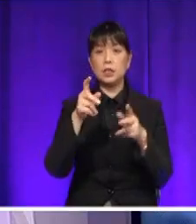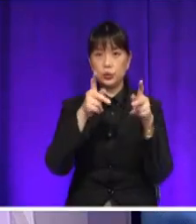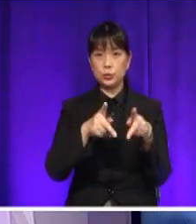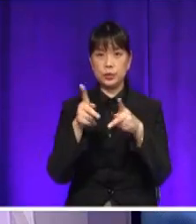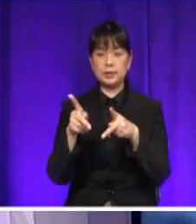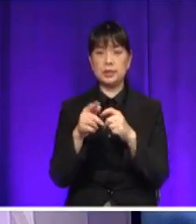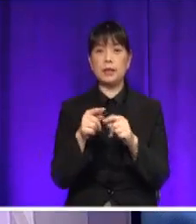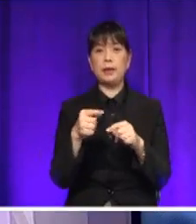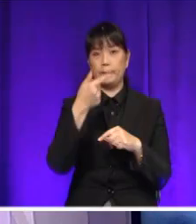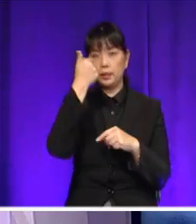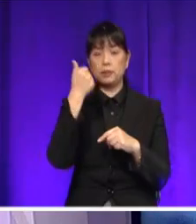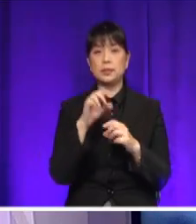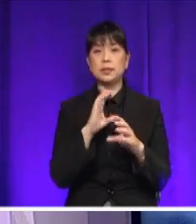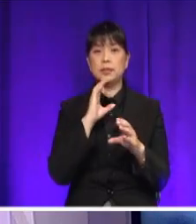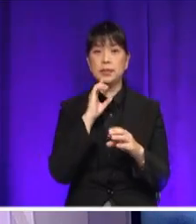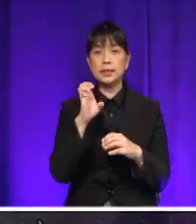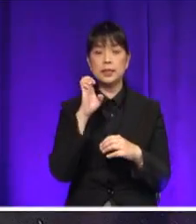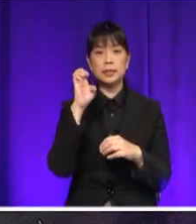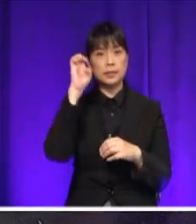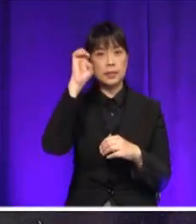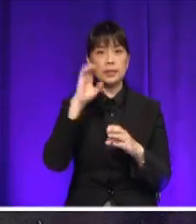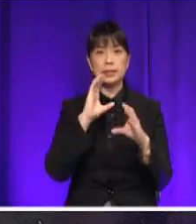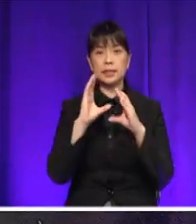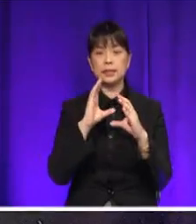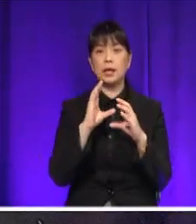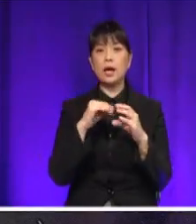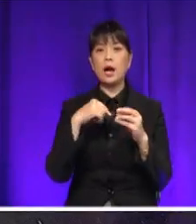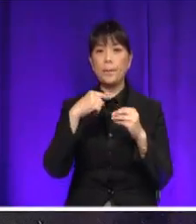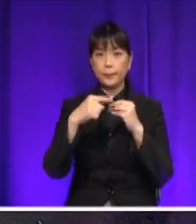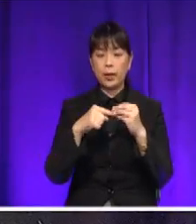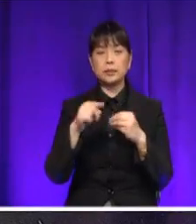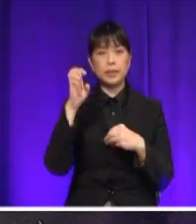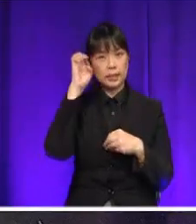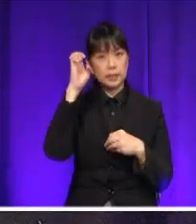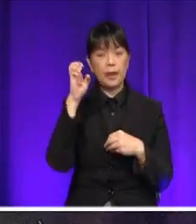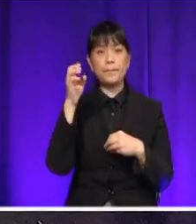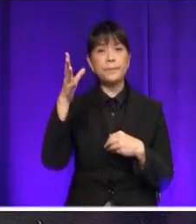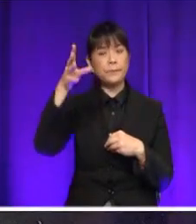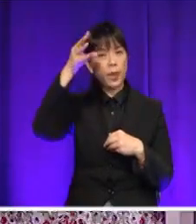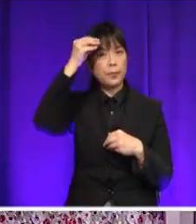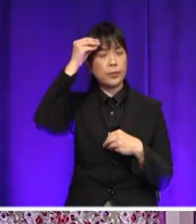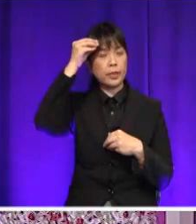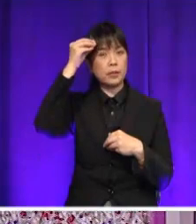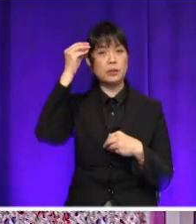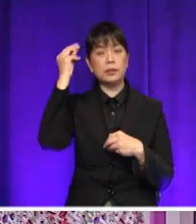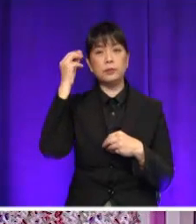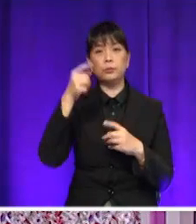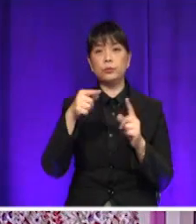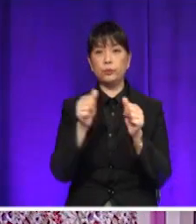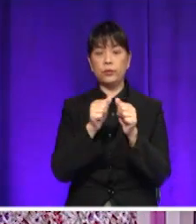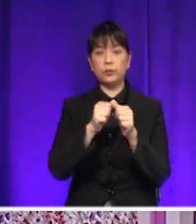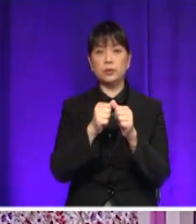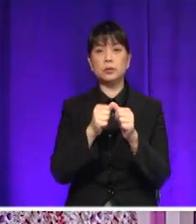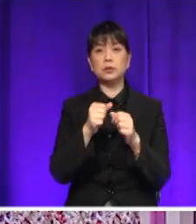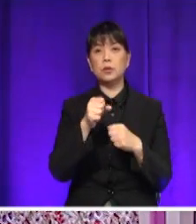fond memories of the school. Yes, wonderful. You picked up on that very good phrase. I've had fond memories with my mates.